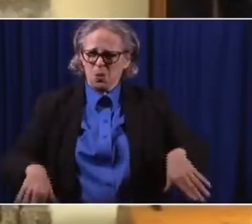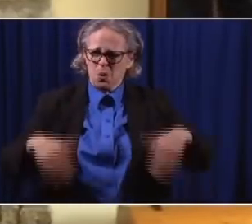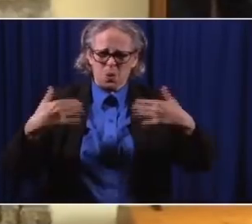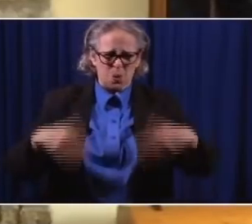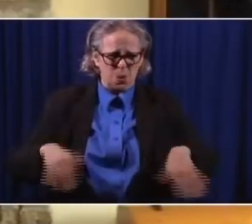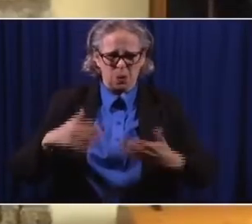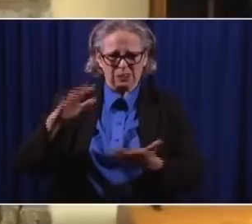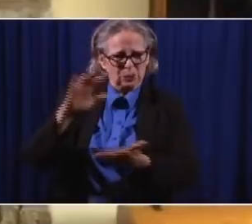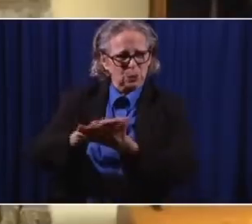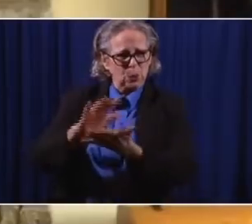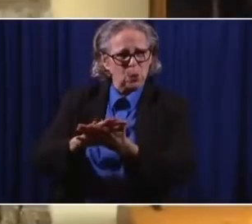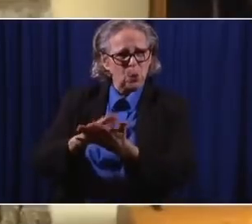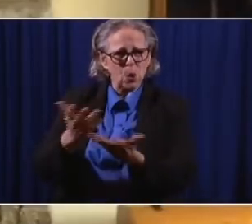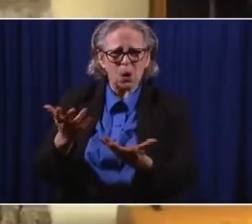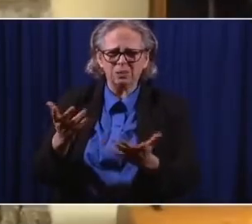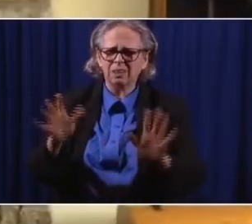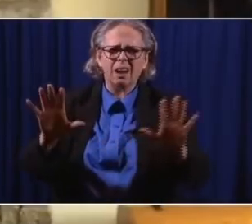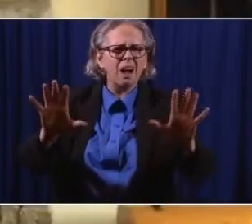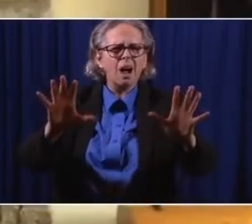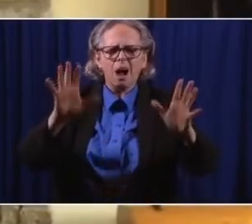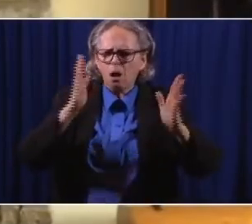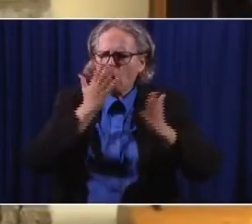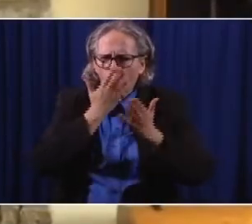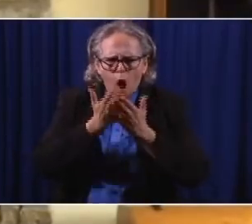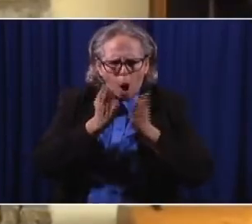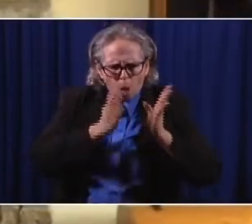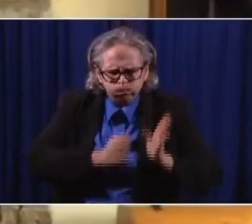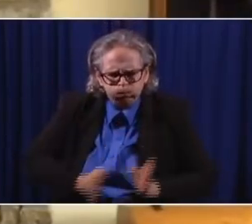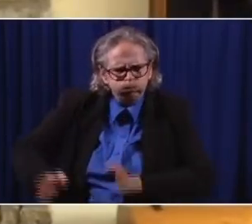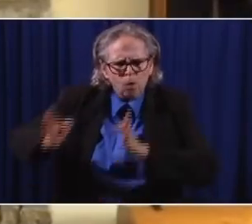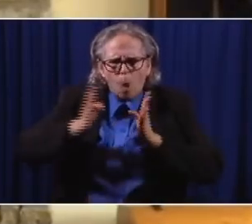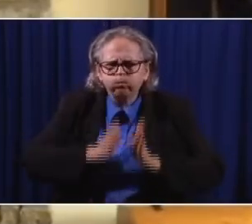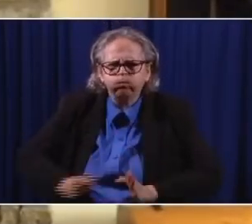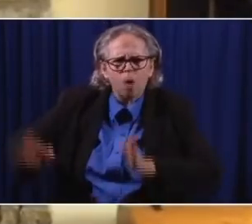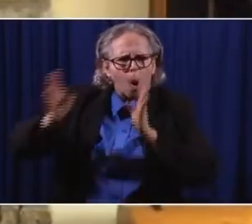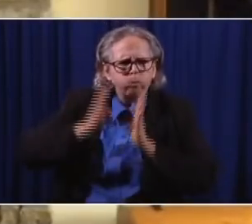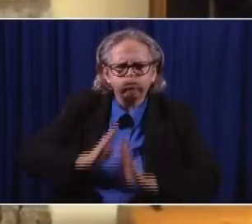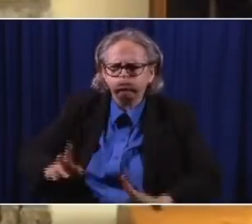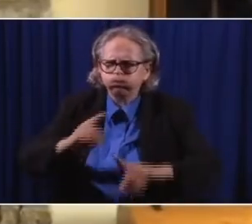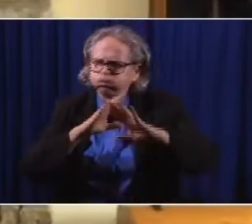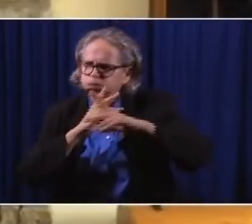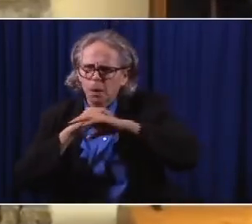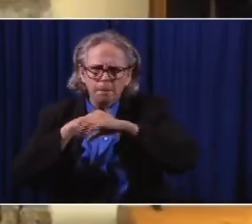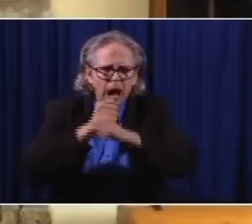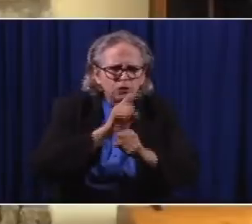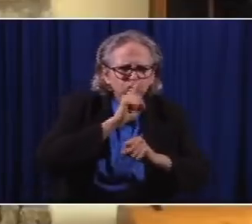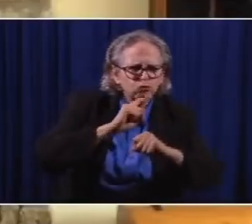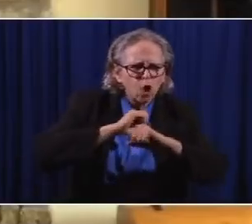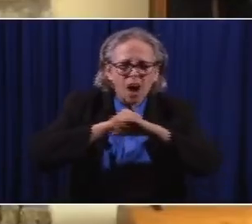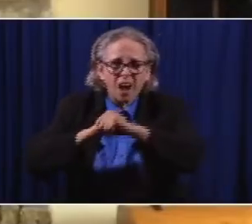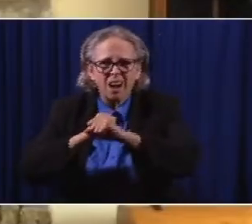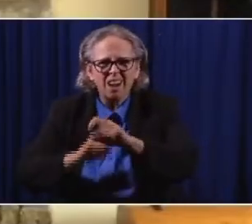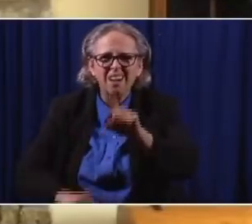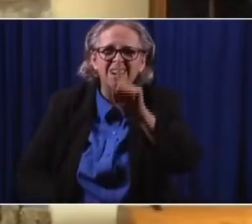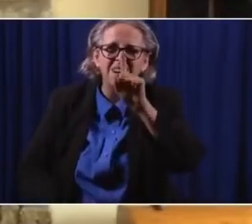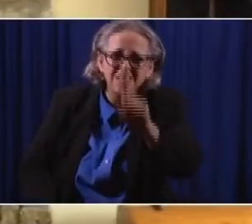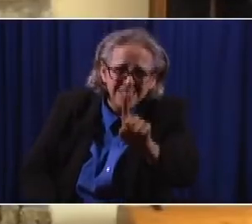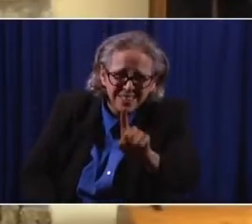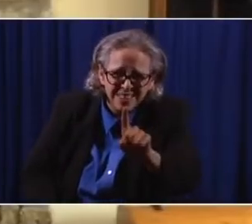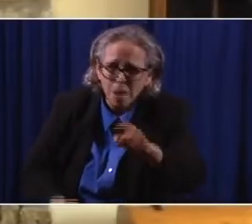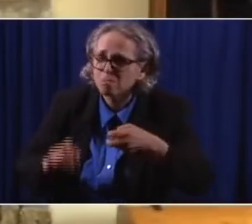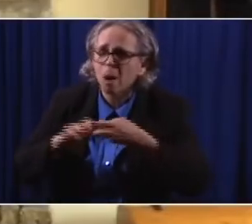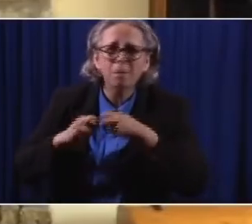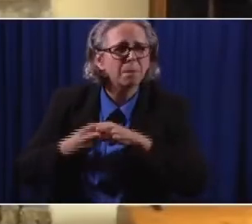job. The indicators are that we are not seeing a significant amount of spread in the